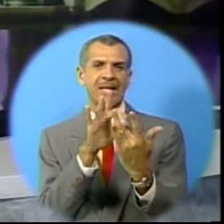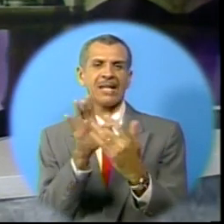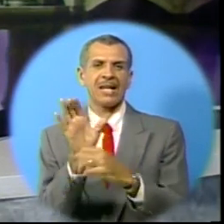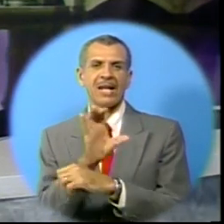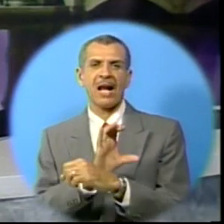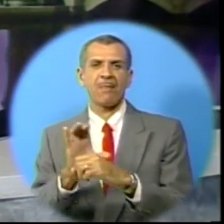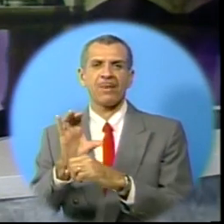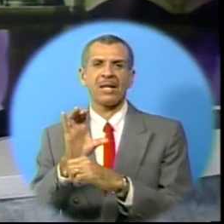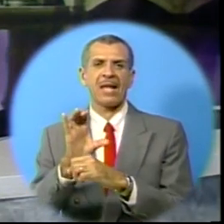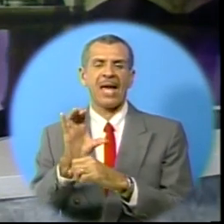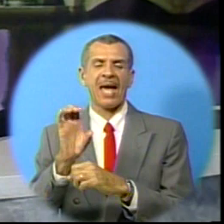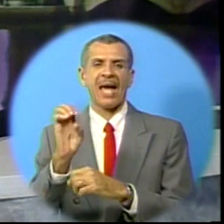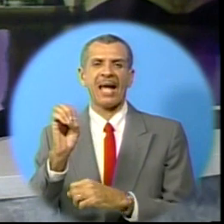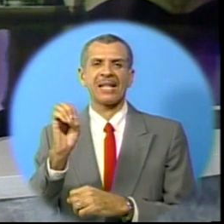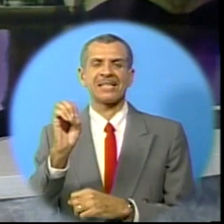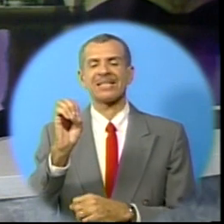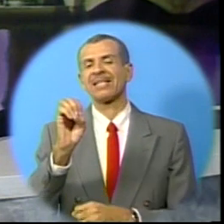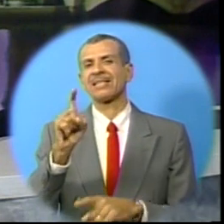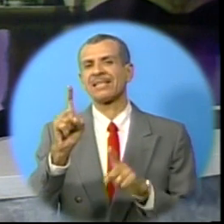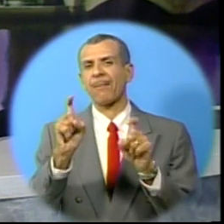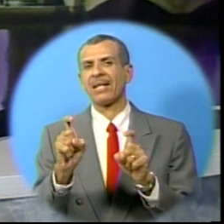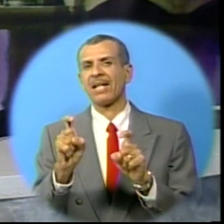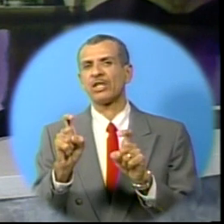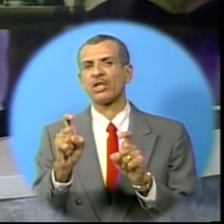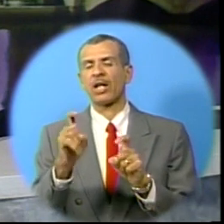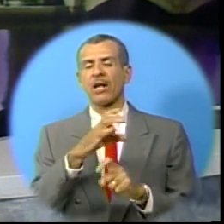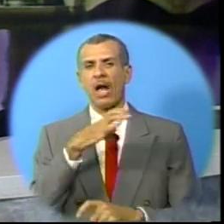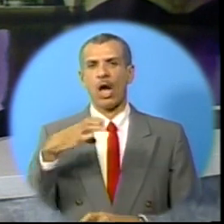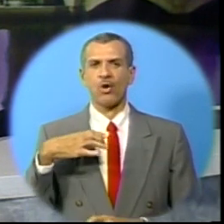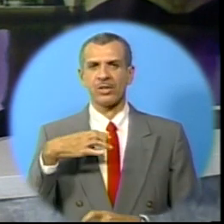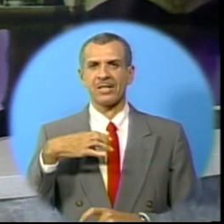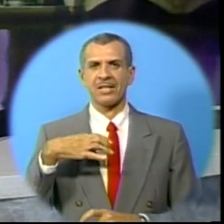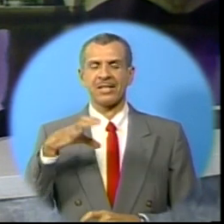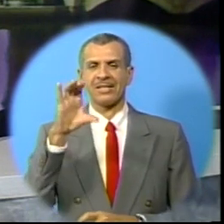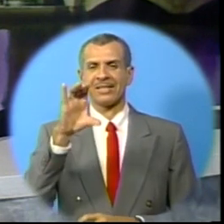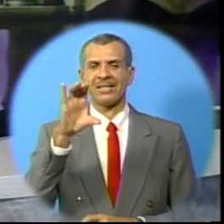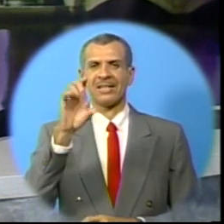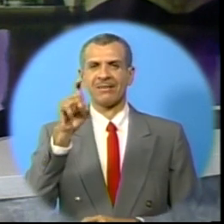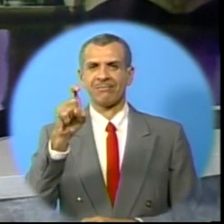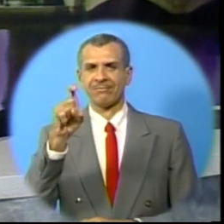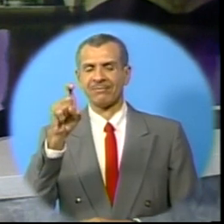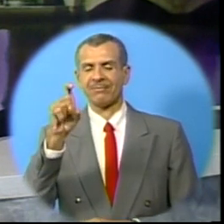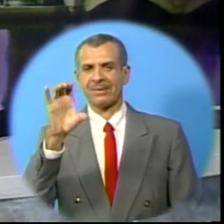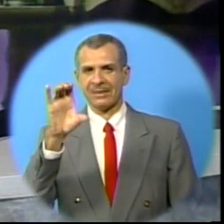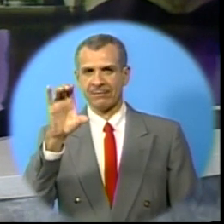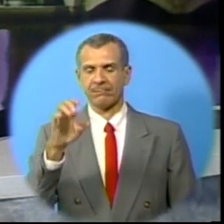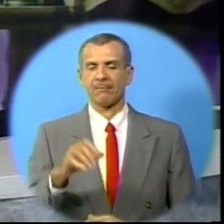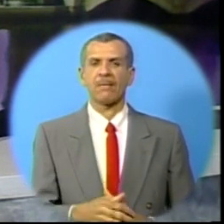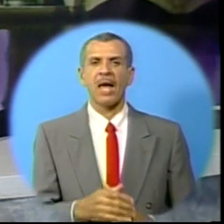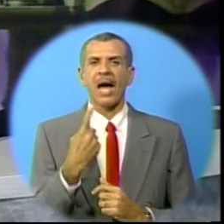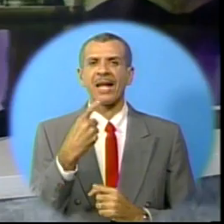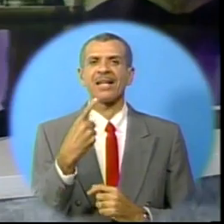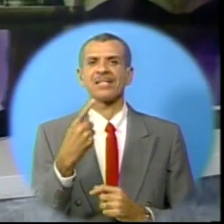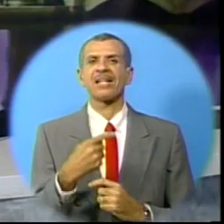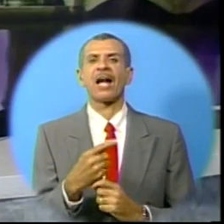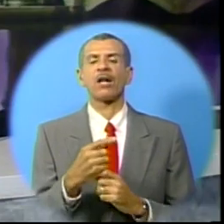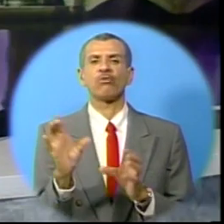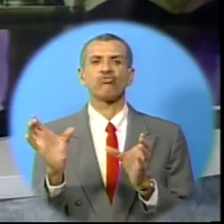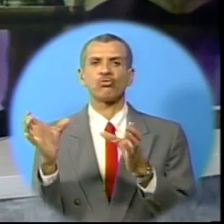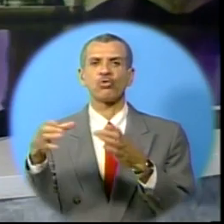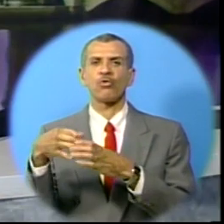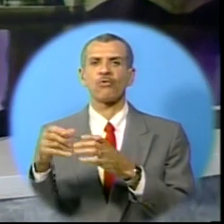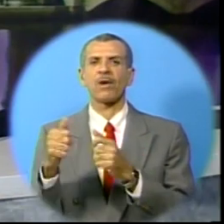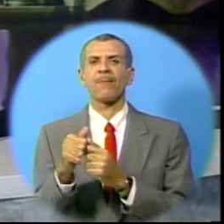Caribbean Examination Council to further develop its educational system. It's for that reason that a high-powered delegation